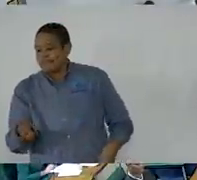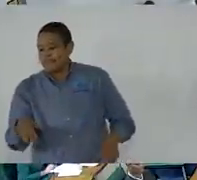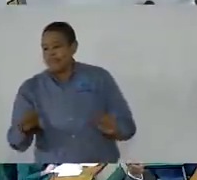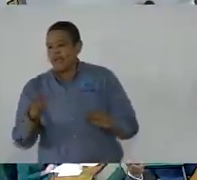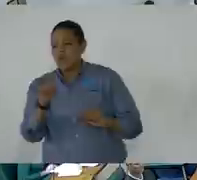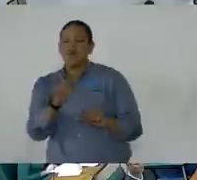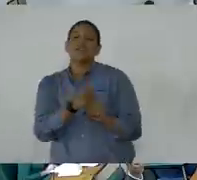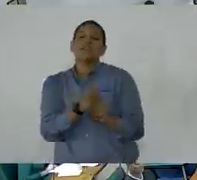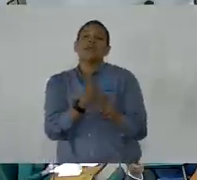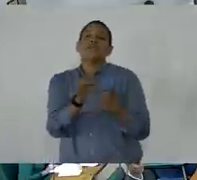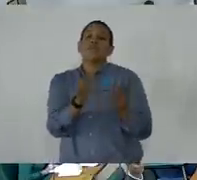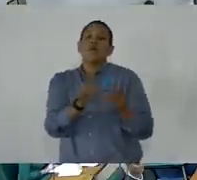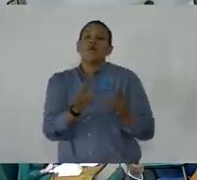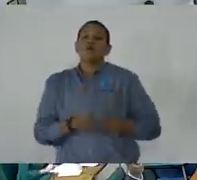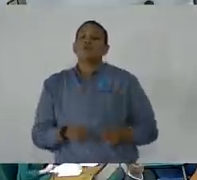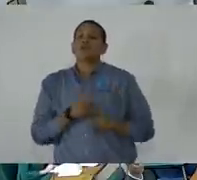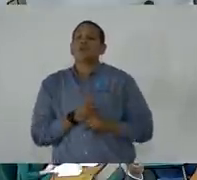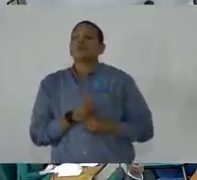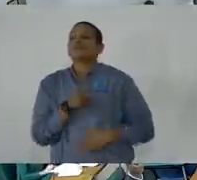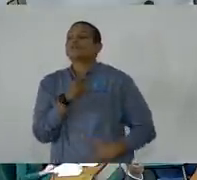question of